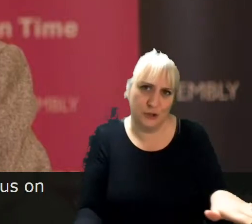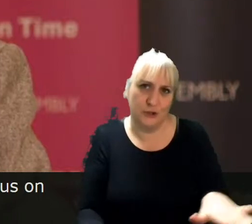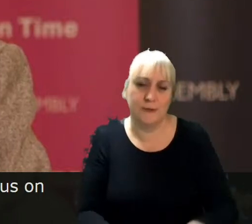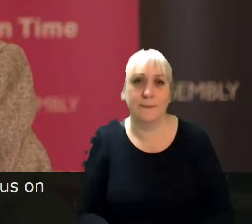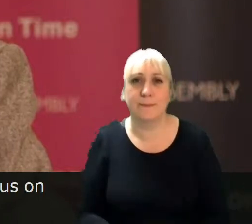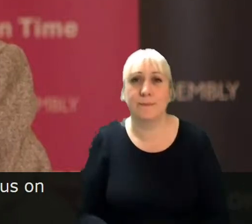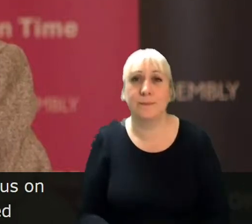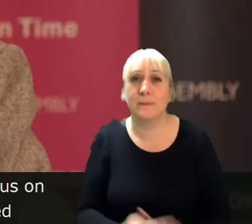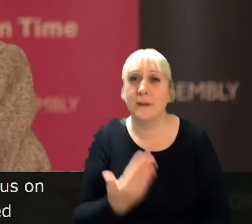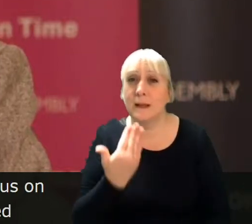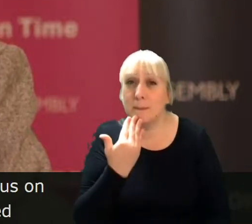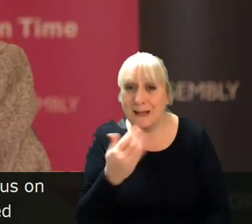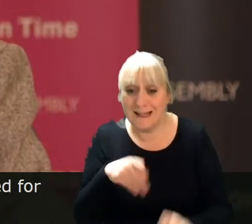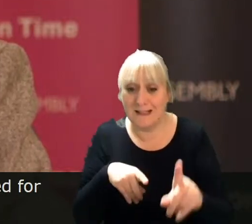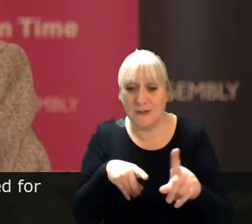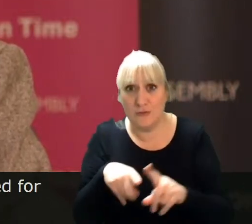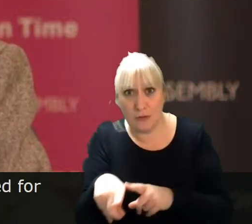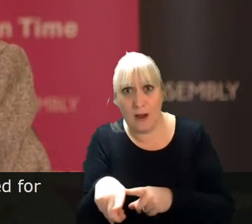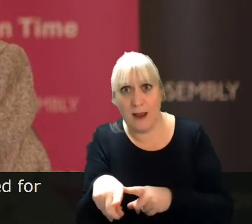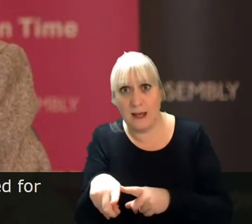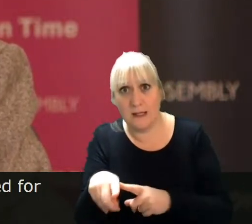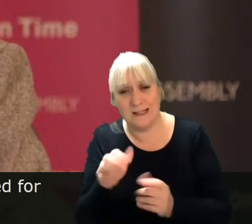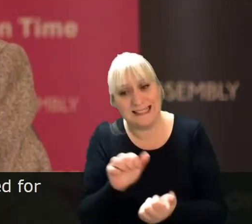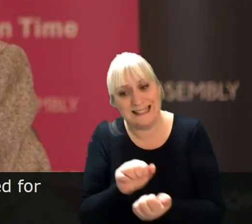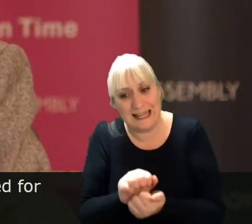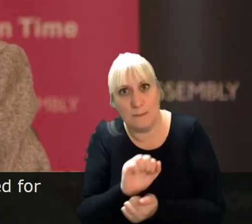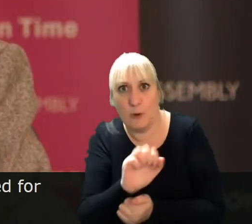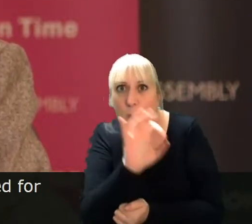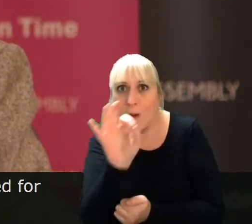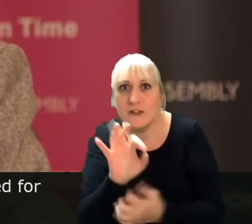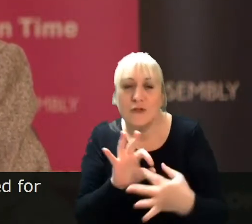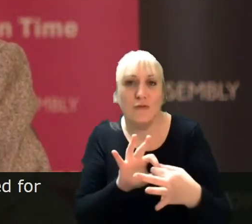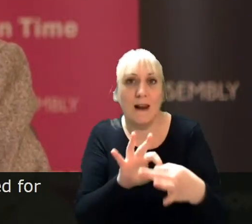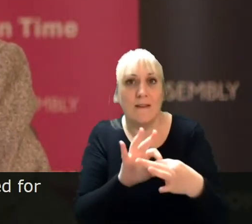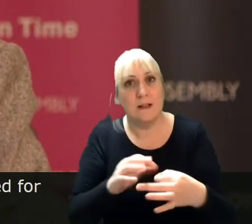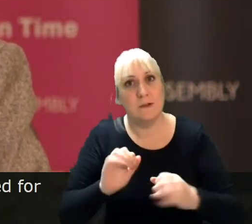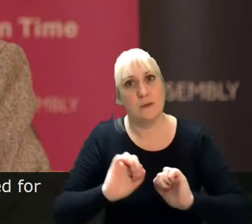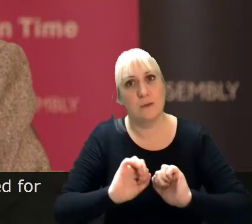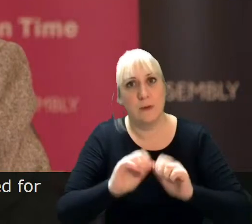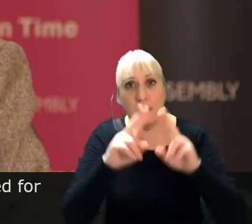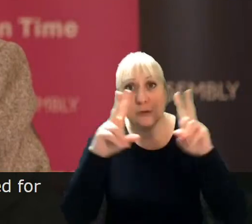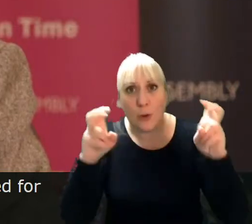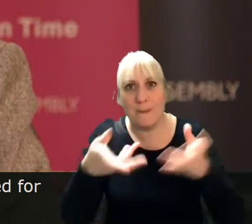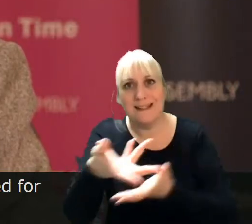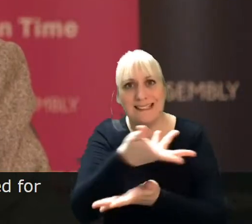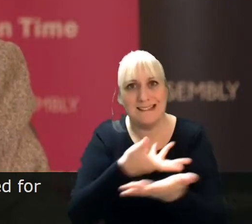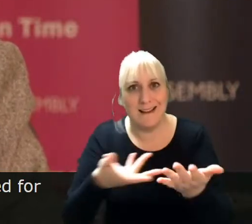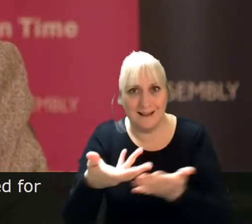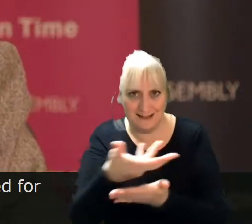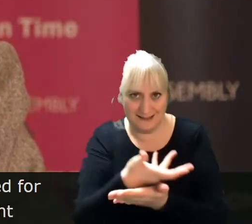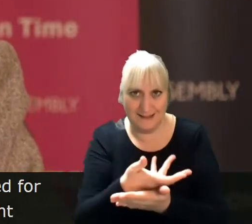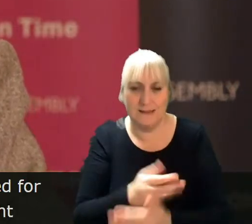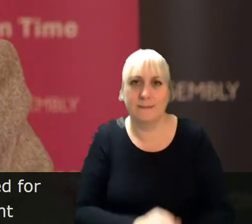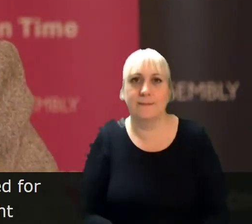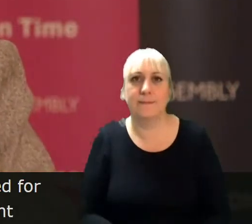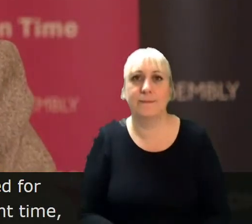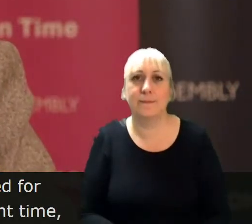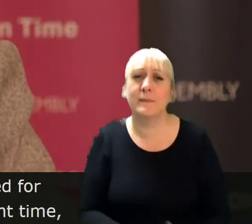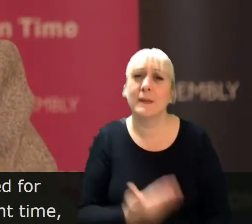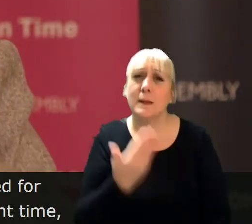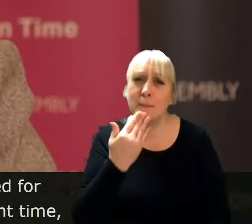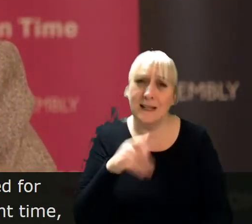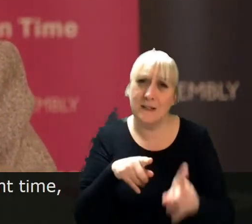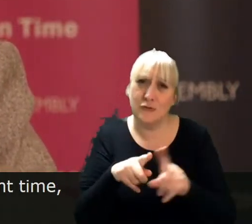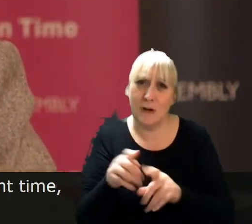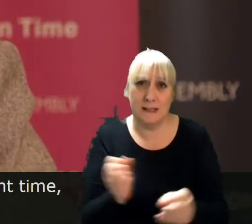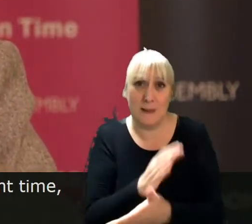questions on the topic being discussed at the right time, as otherwise they may be missed. Remember to keep your questions short